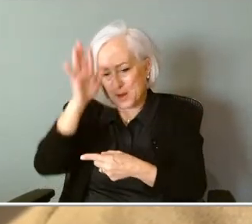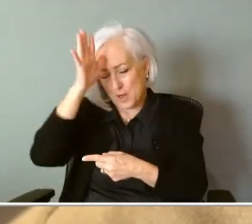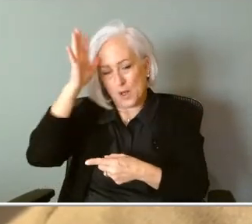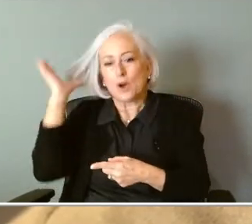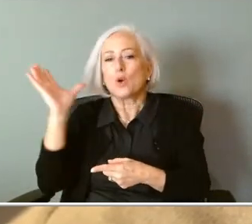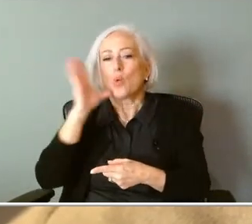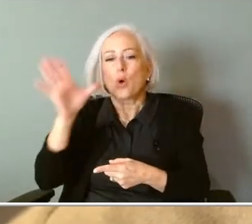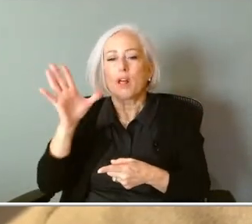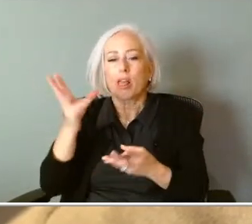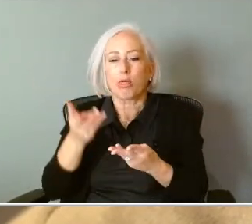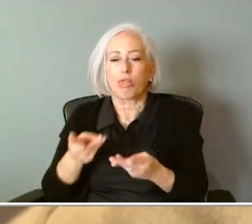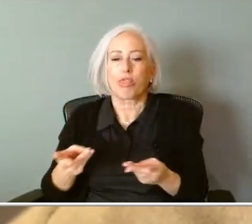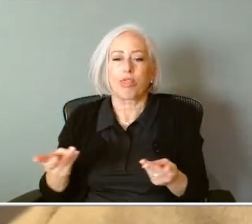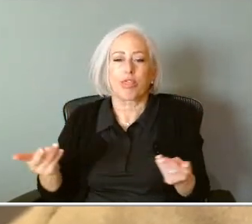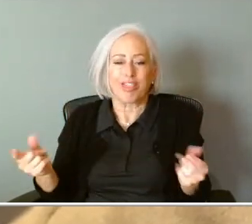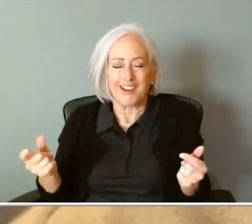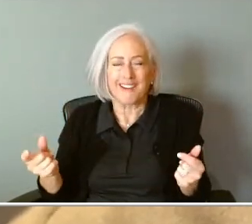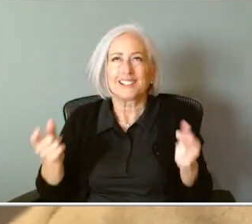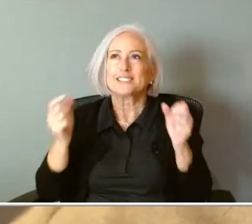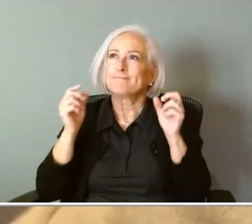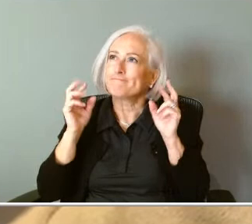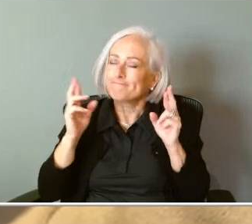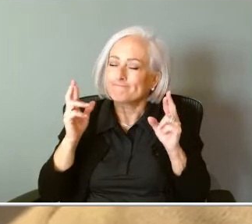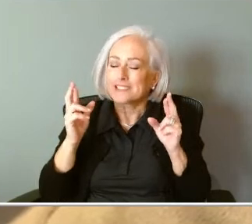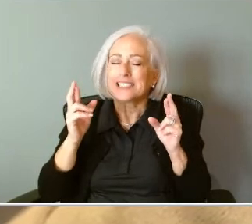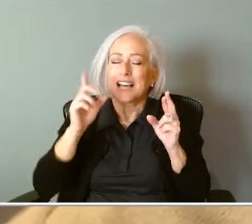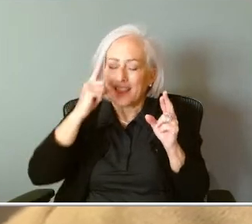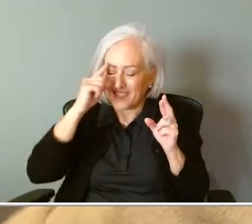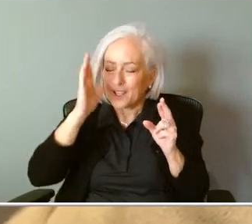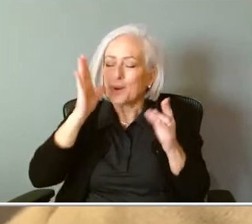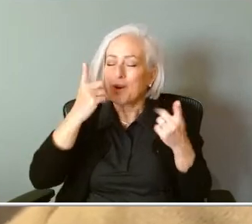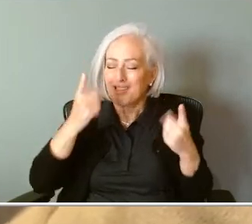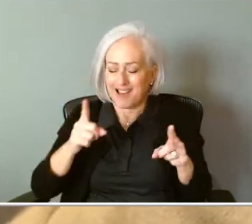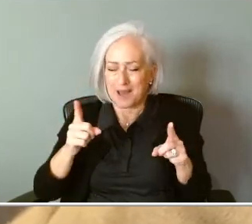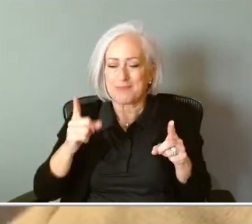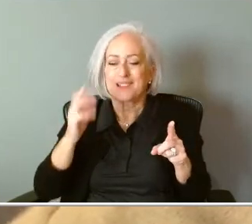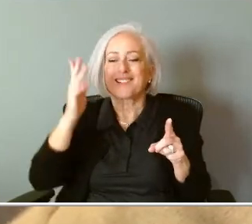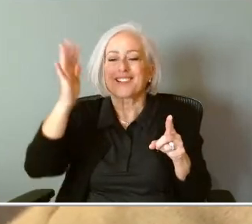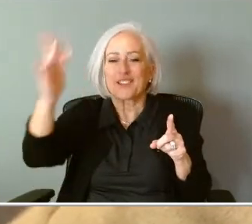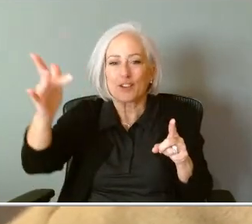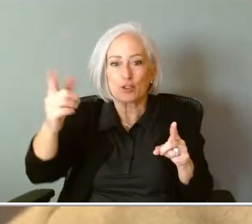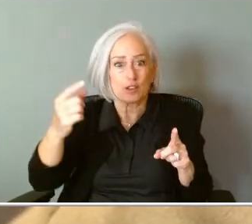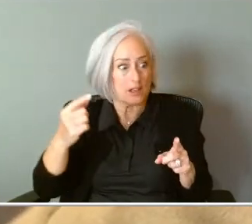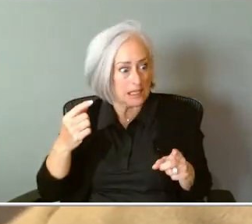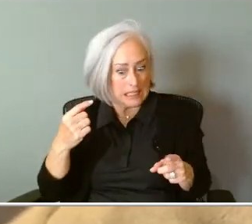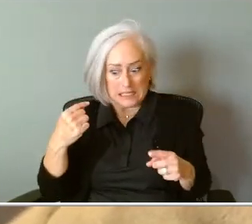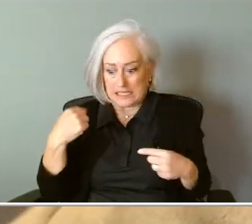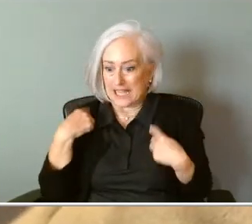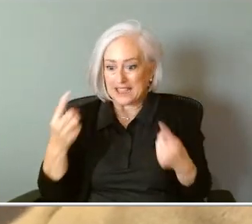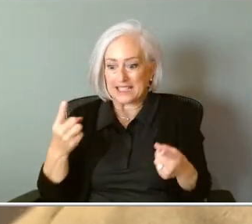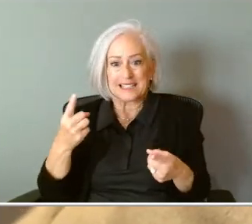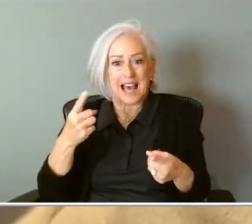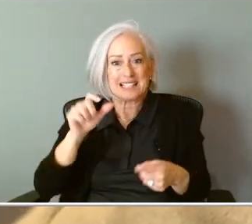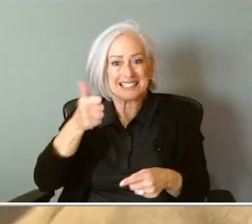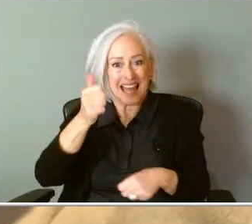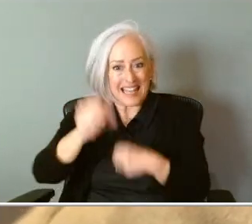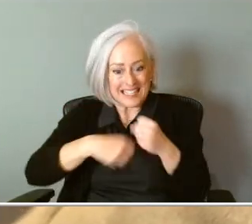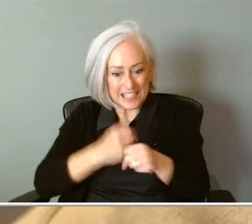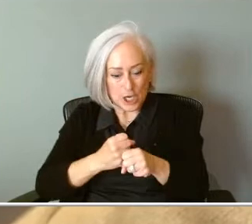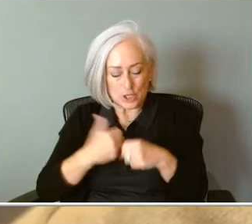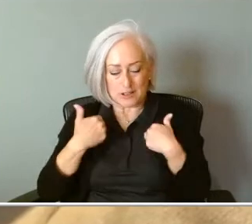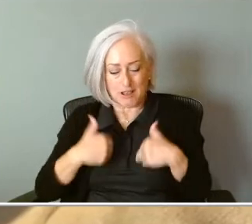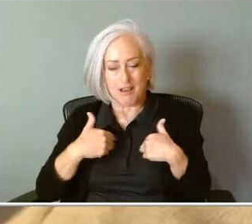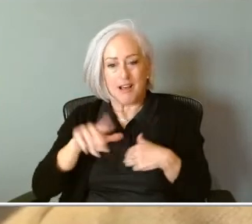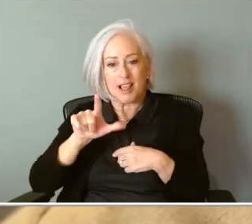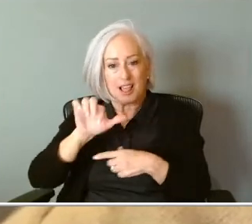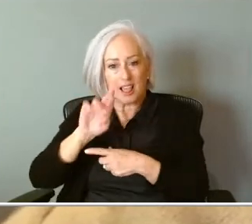I think that's going to be happening here for many, many cancers in the near future. Lung cancer in the last decade has had significant changes.